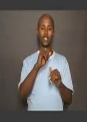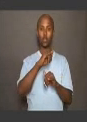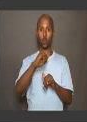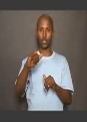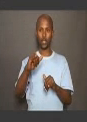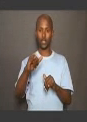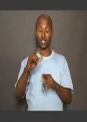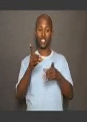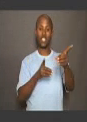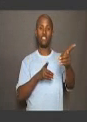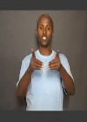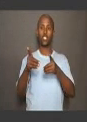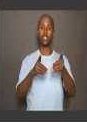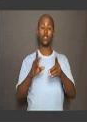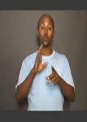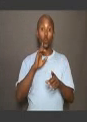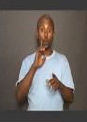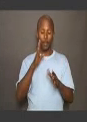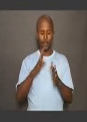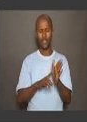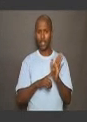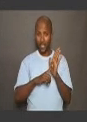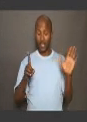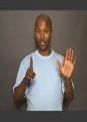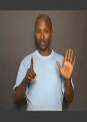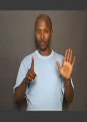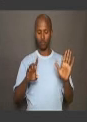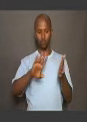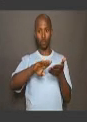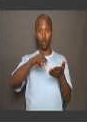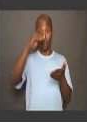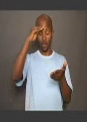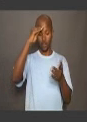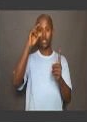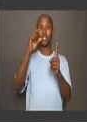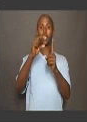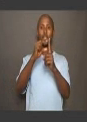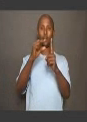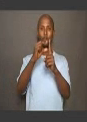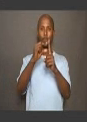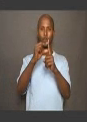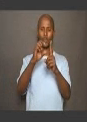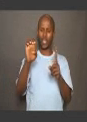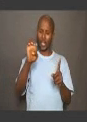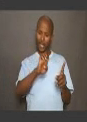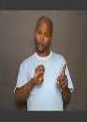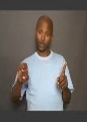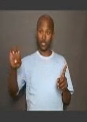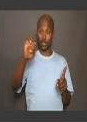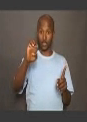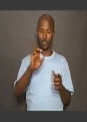This definition will be clearer once we learn the terminologies for